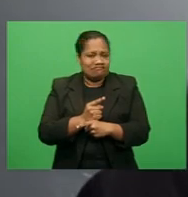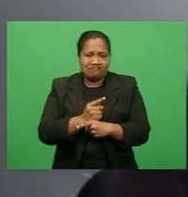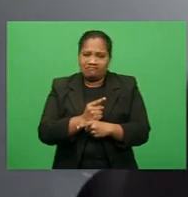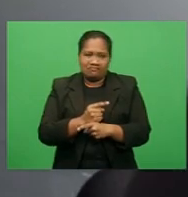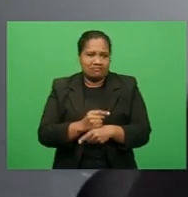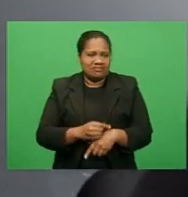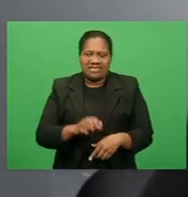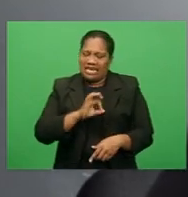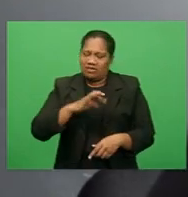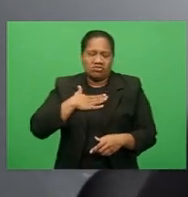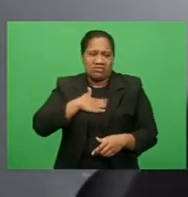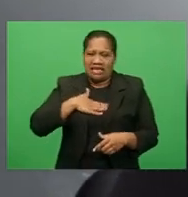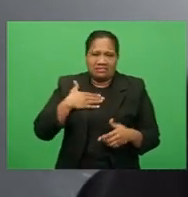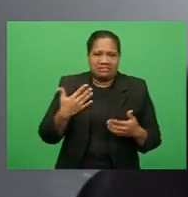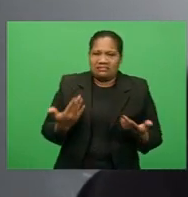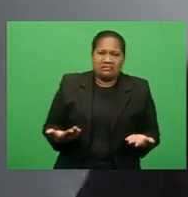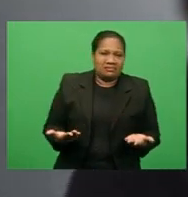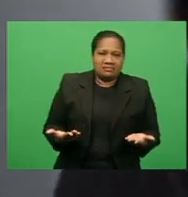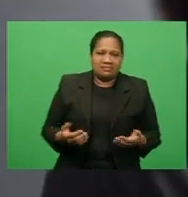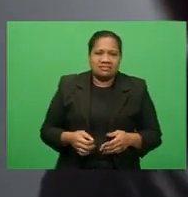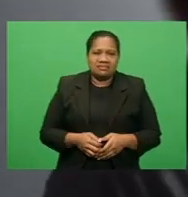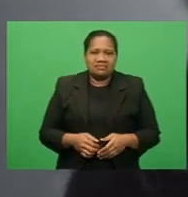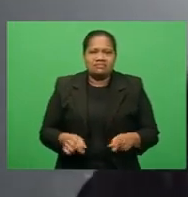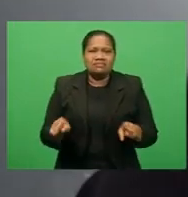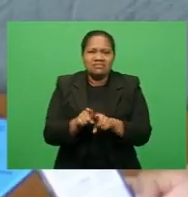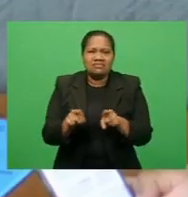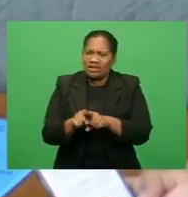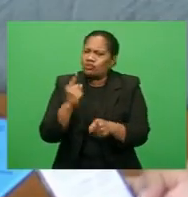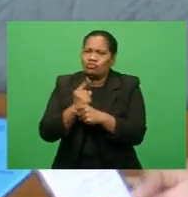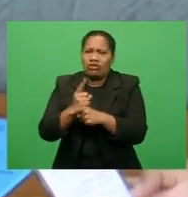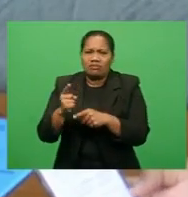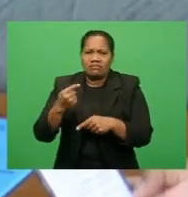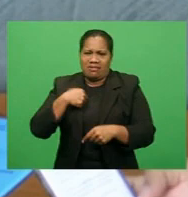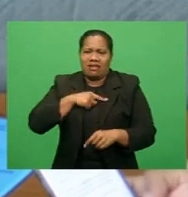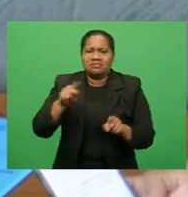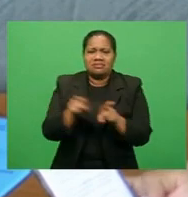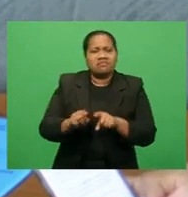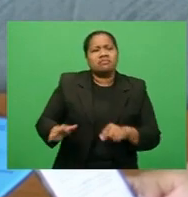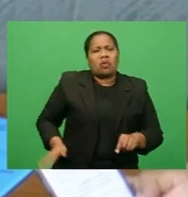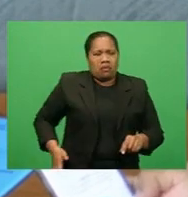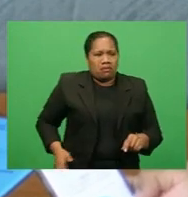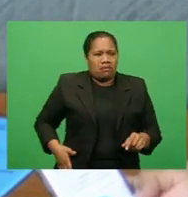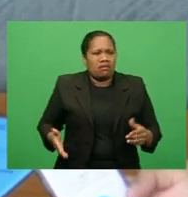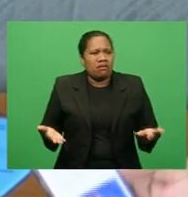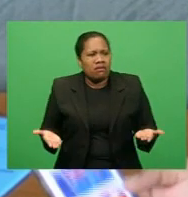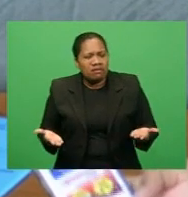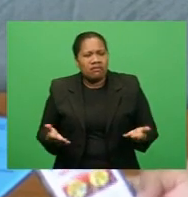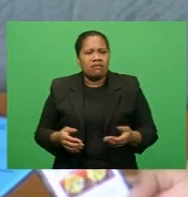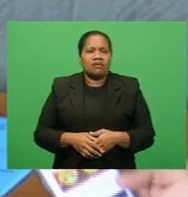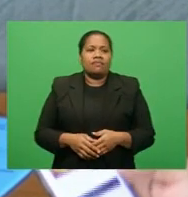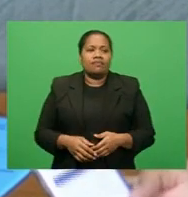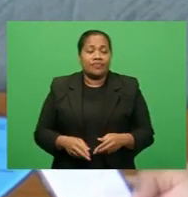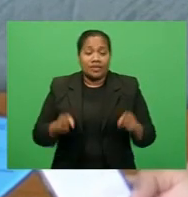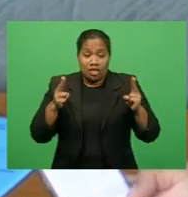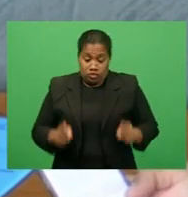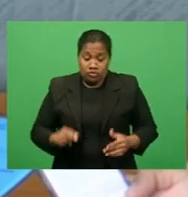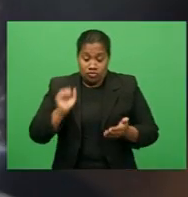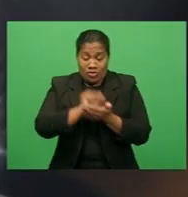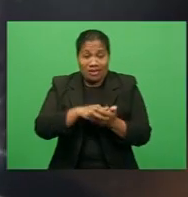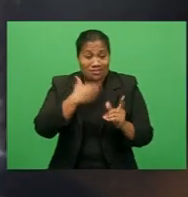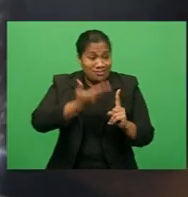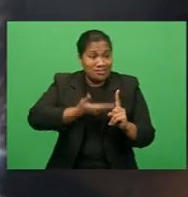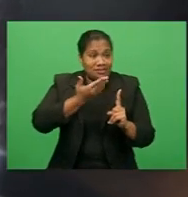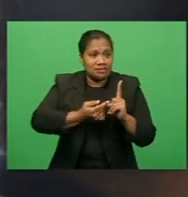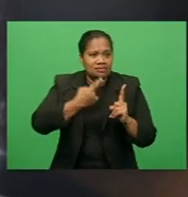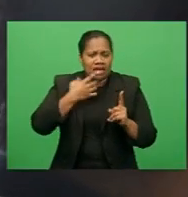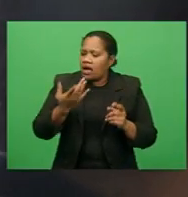I don't like it. So, like they treat like a dog to us. The Human Rights Commission says the actions of some police officers paint a